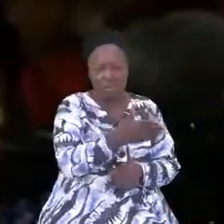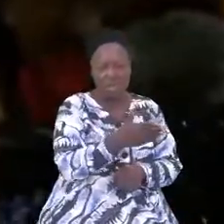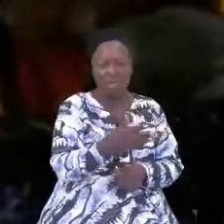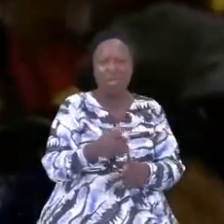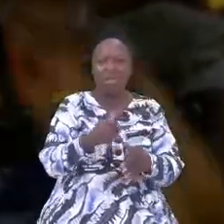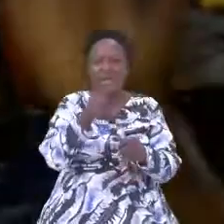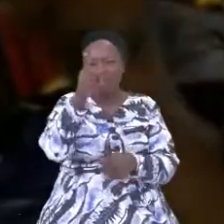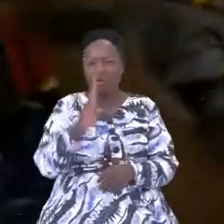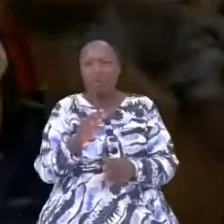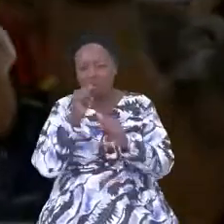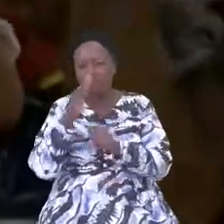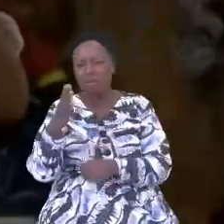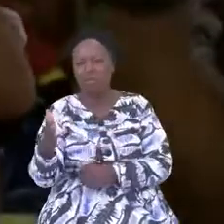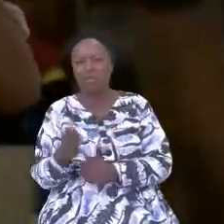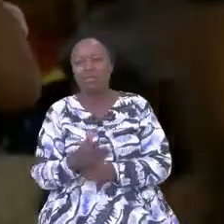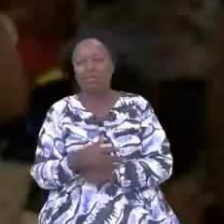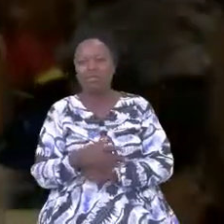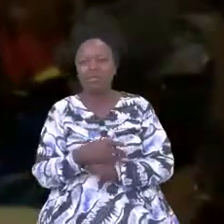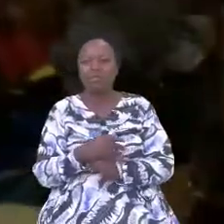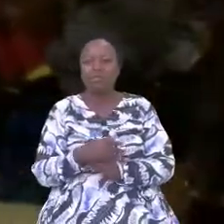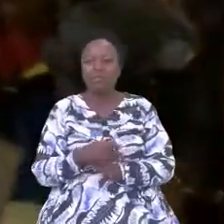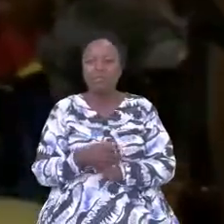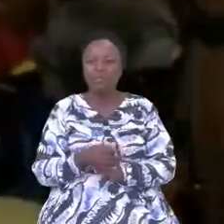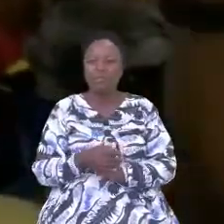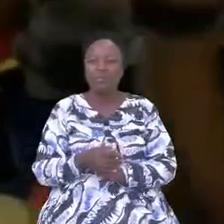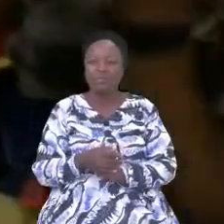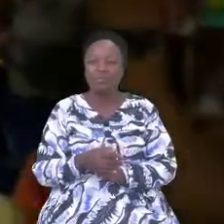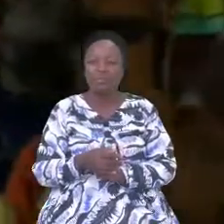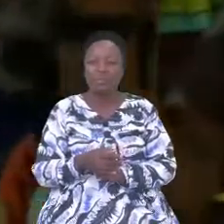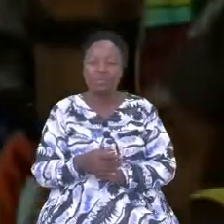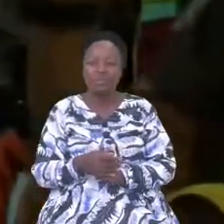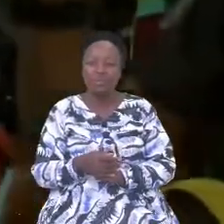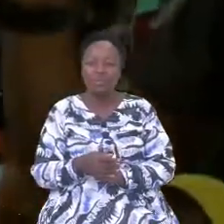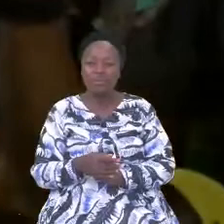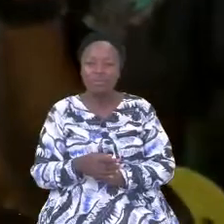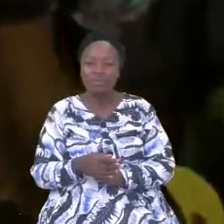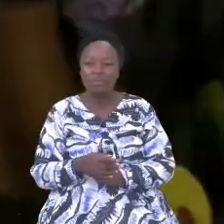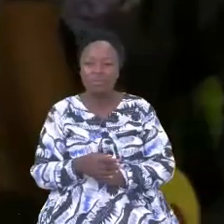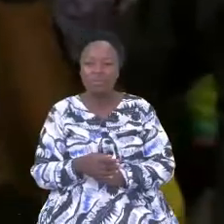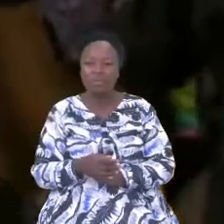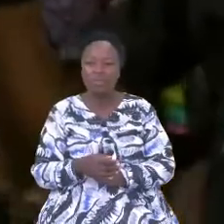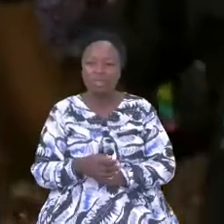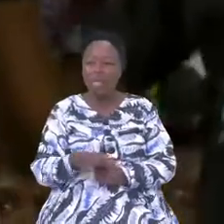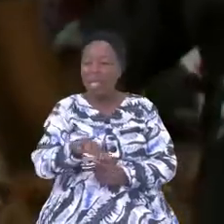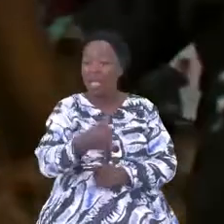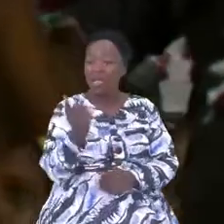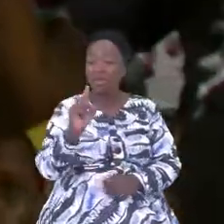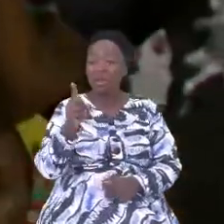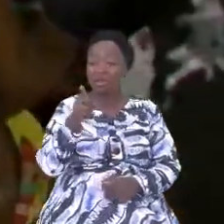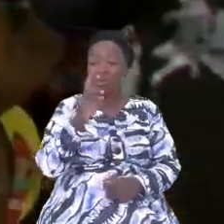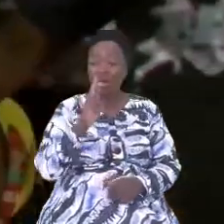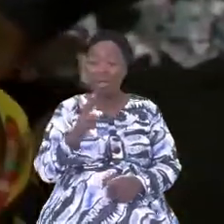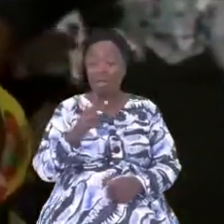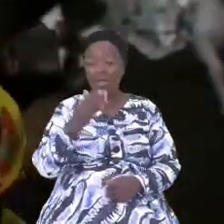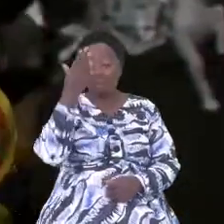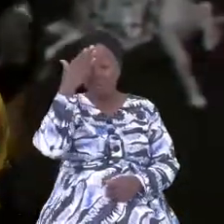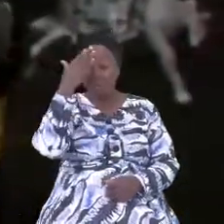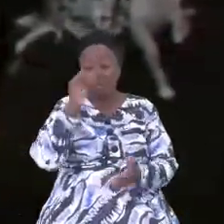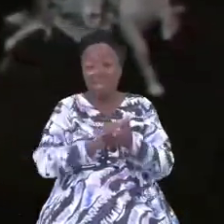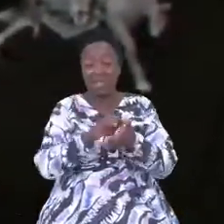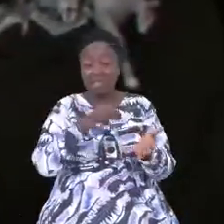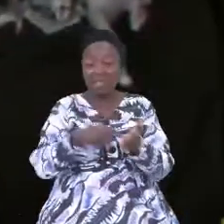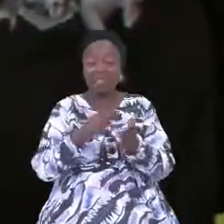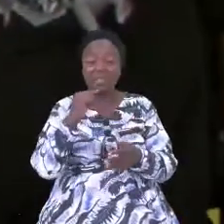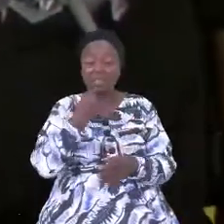there. Forgiveness is coming right now. Anywhere you are, to the right, to the left, to the back, to the center, in the front, anywhere you